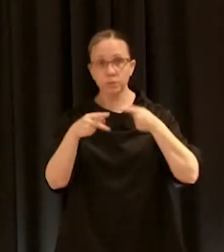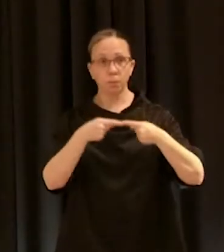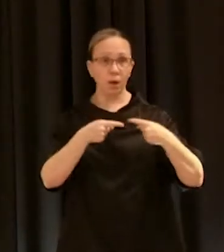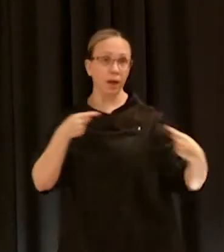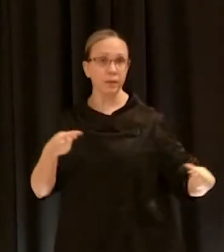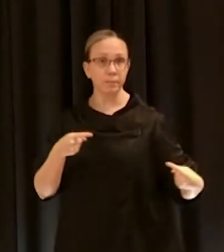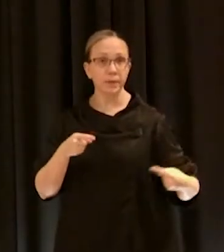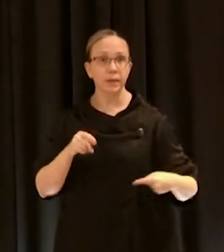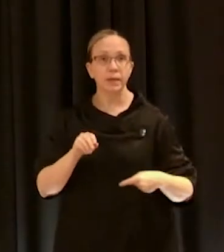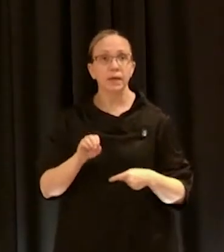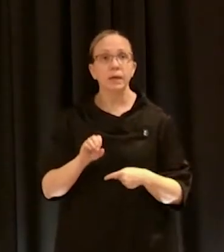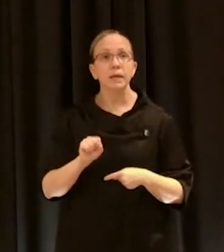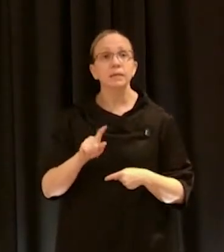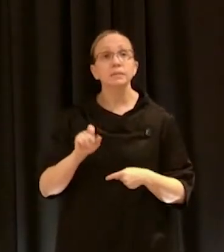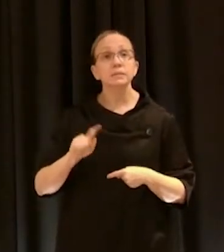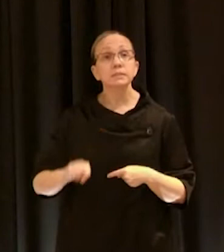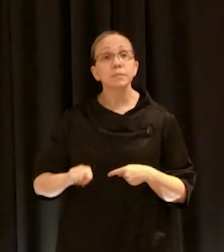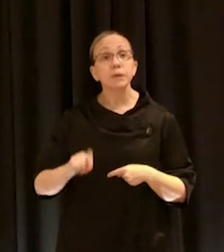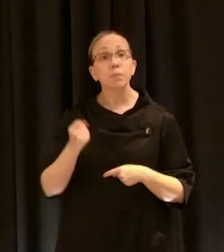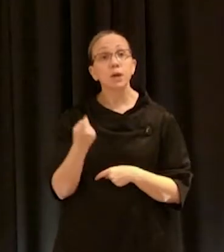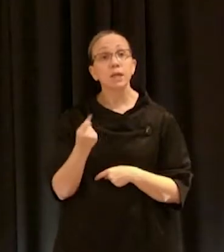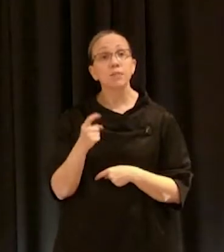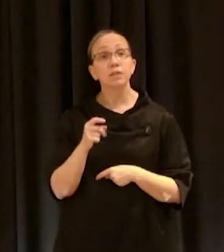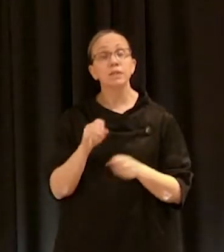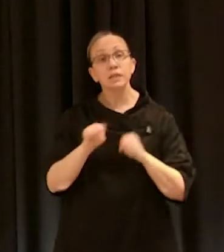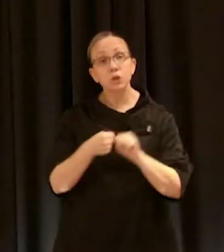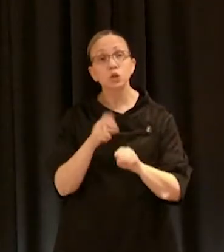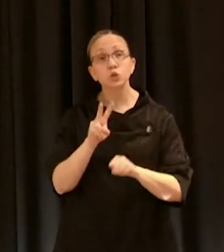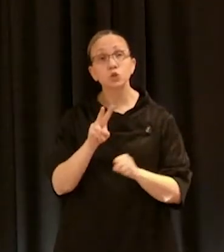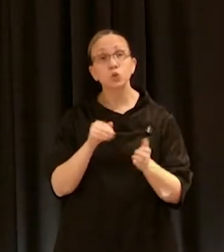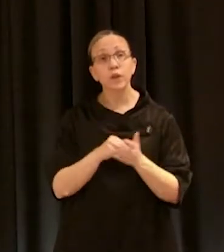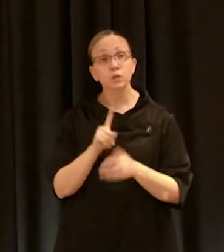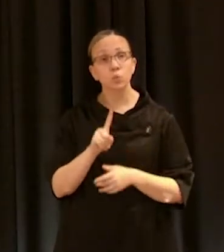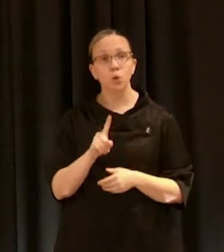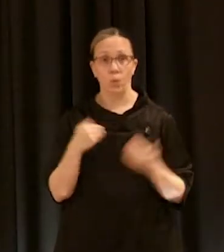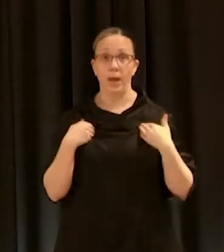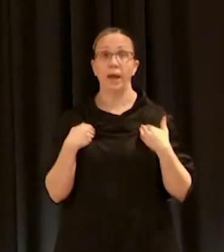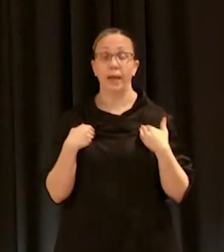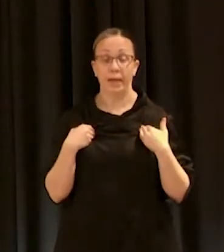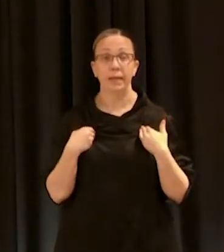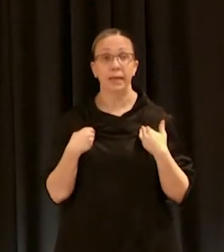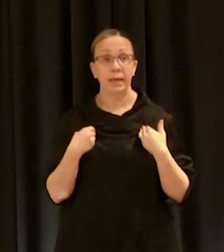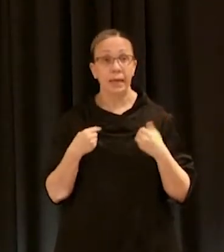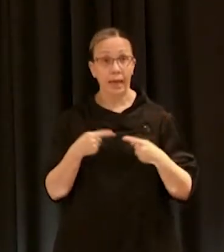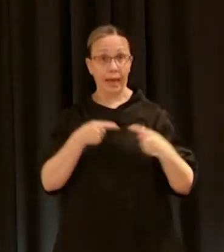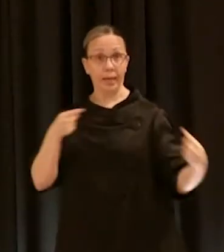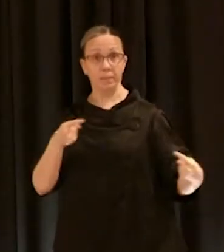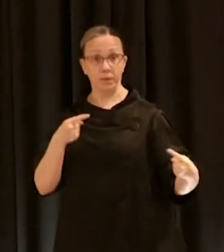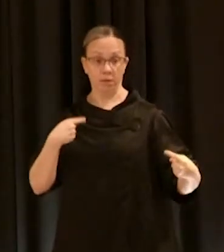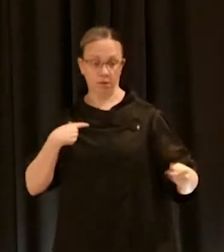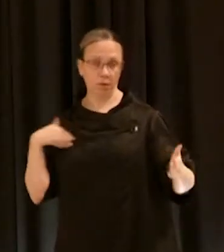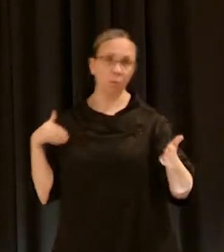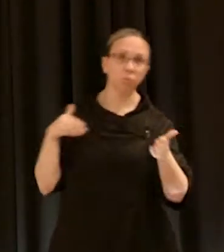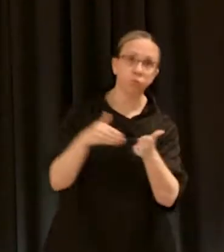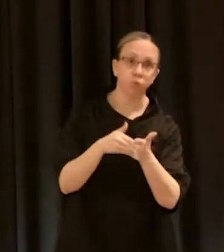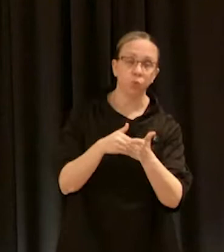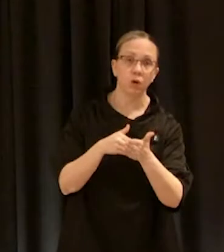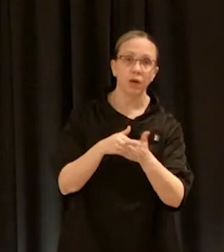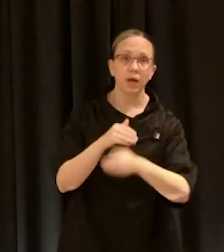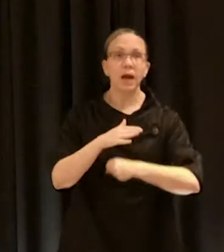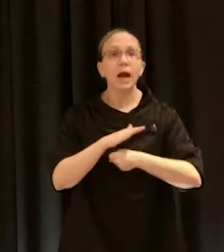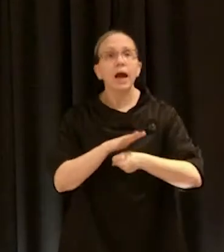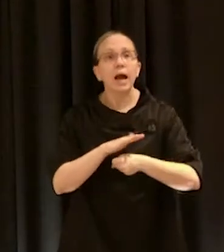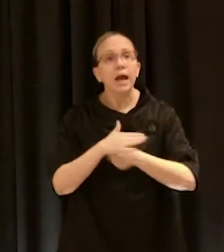11th, 2001, we had a visible enemy. We were attacked, and the country came up with these